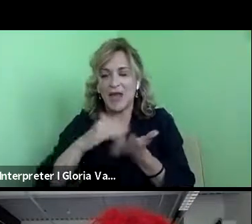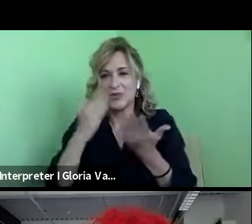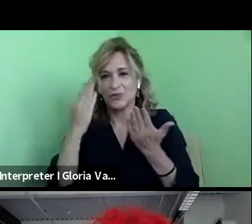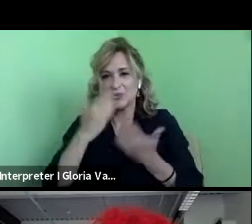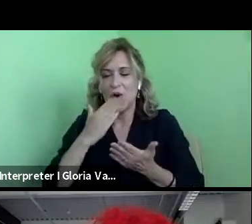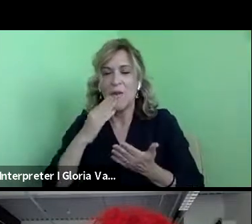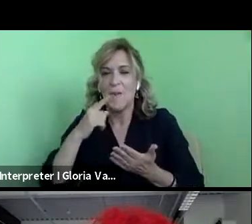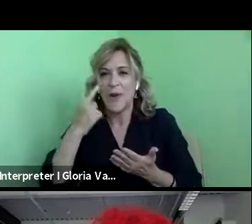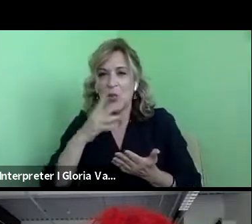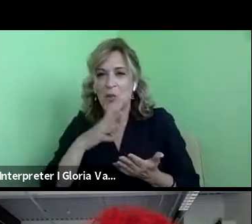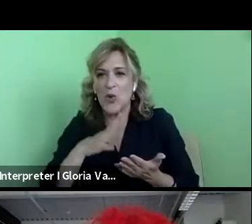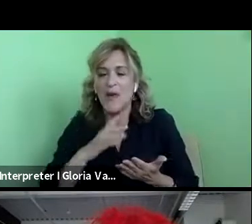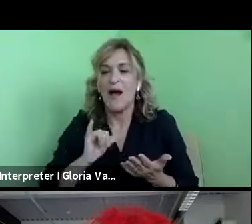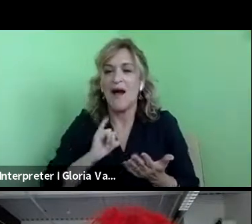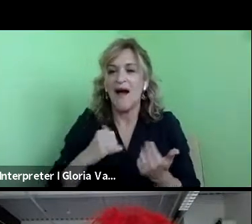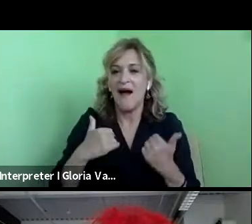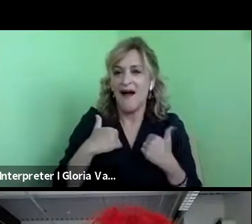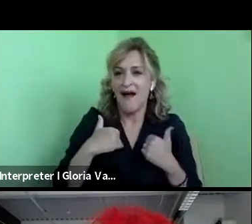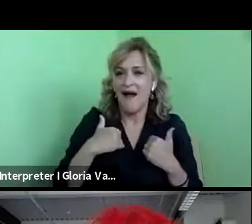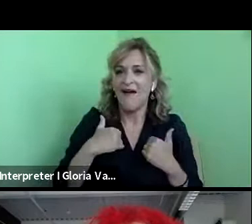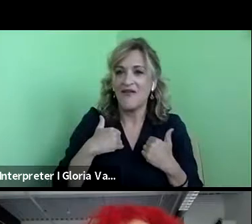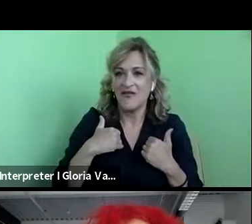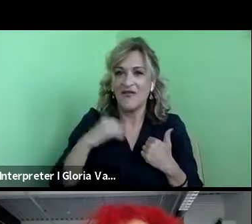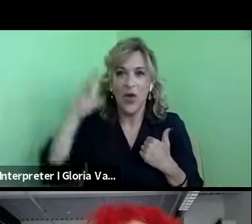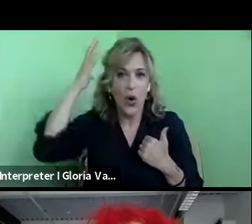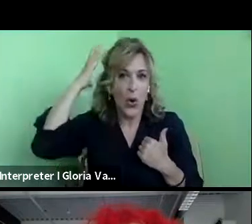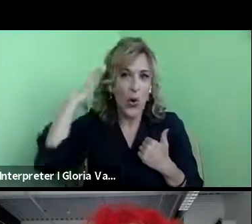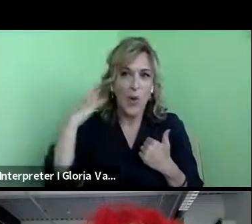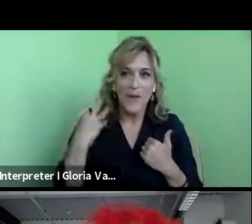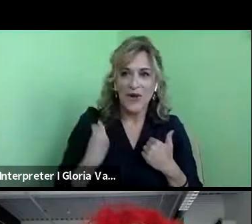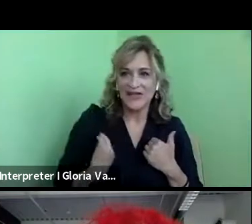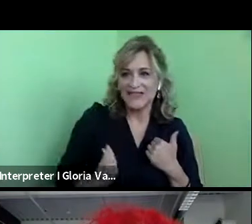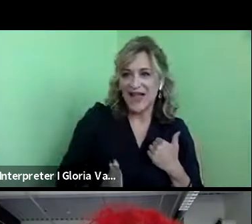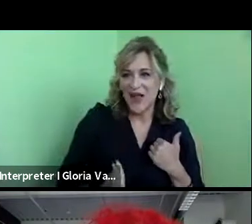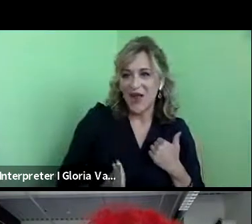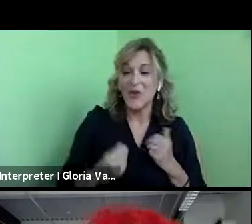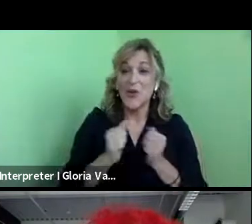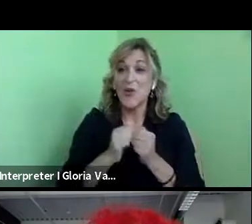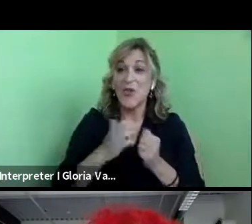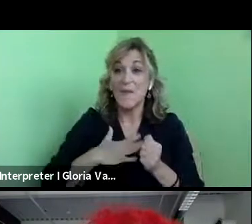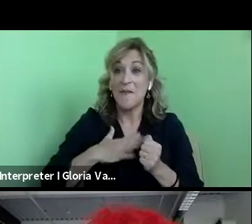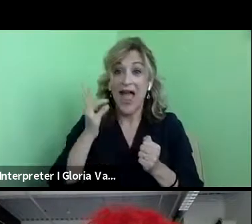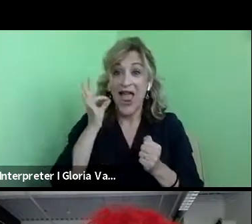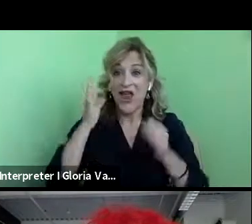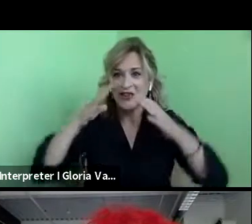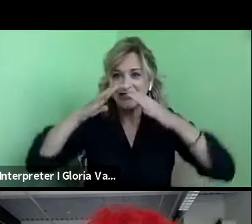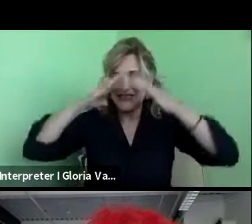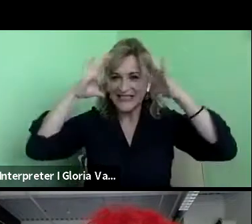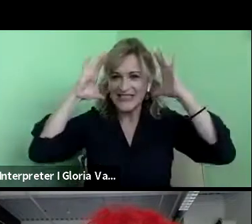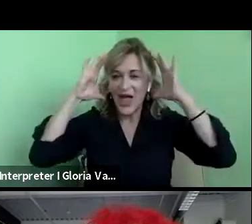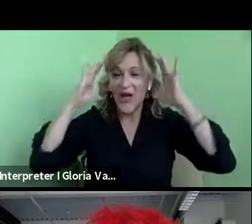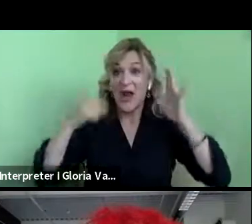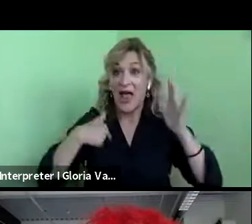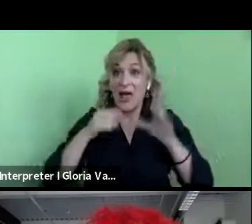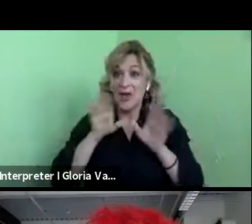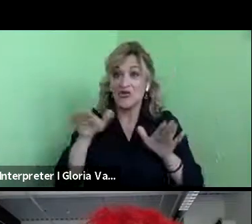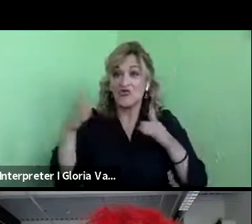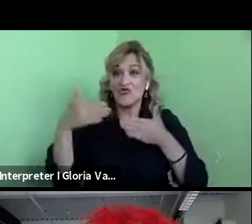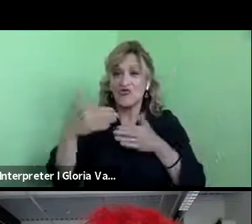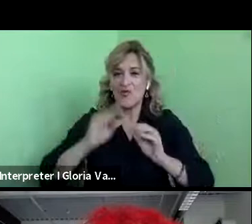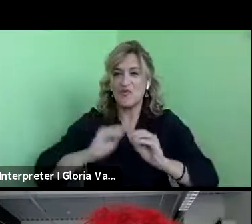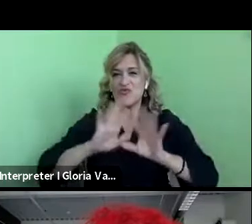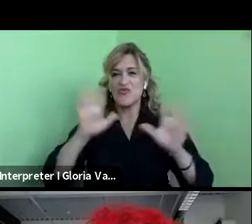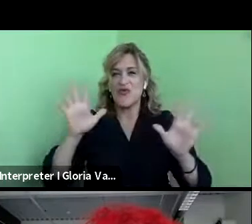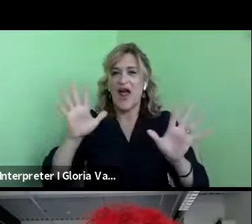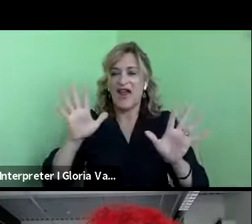I have a long ponytail with my hair slicked down. I am sitting in a room that has bright colorful pillows